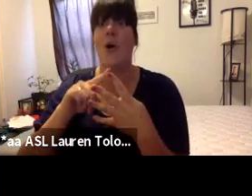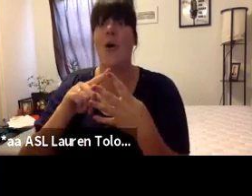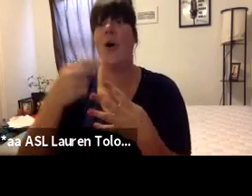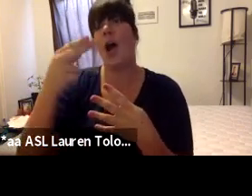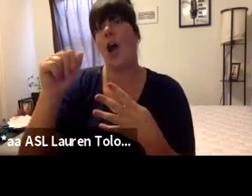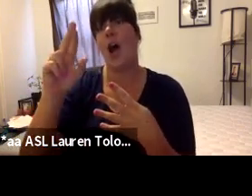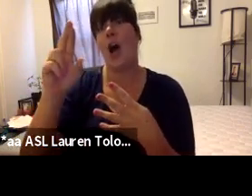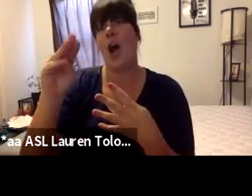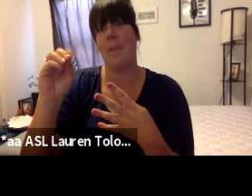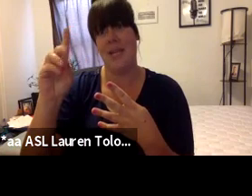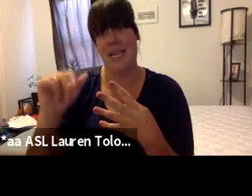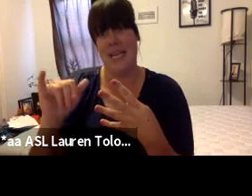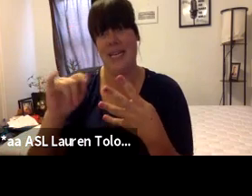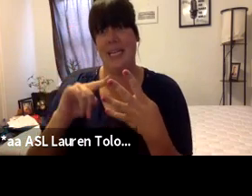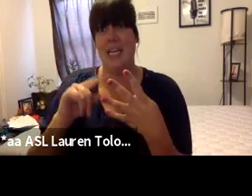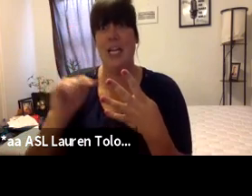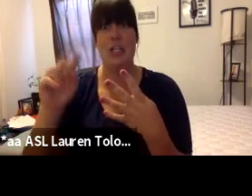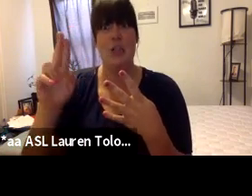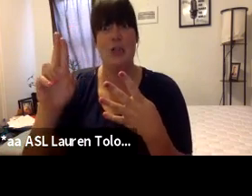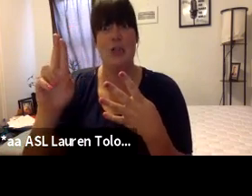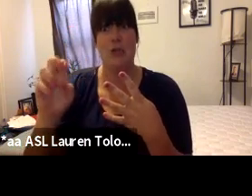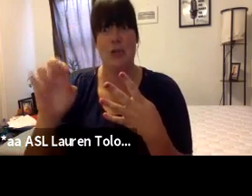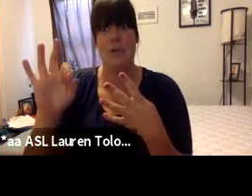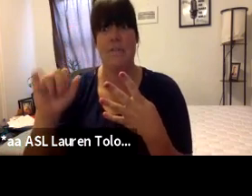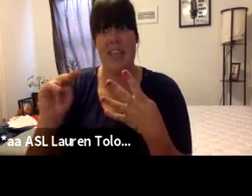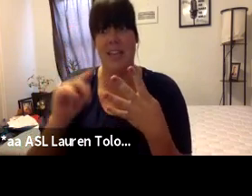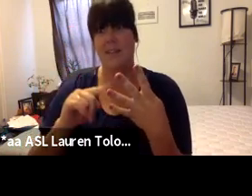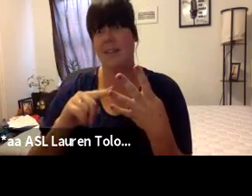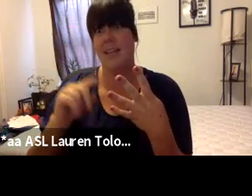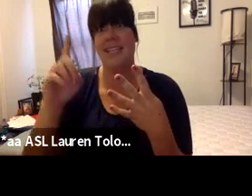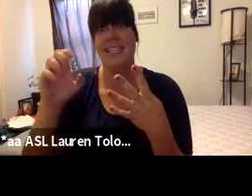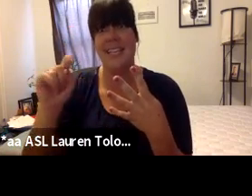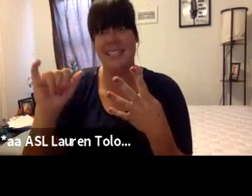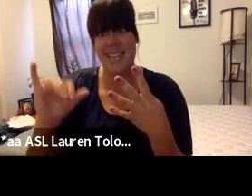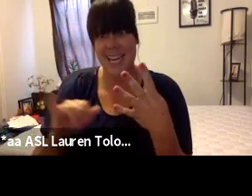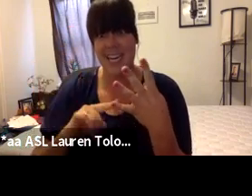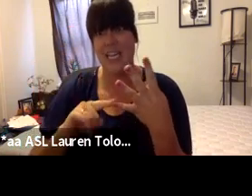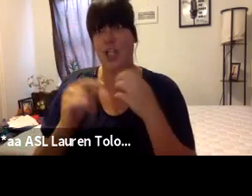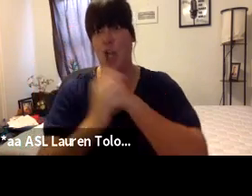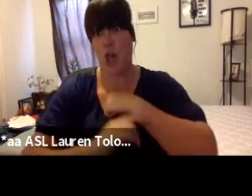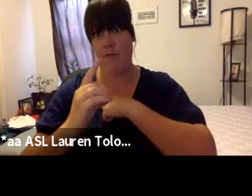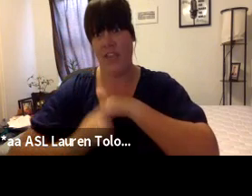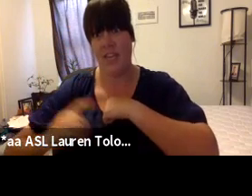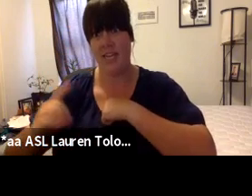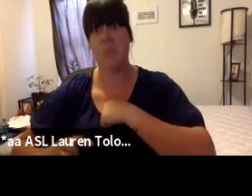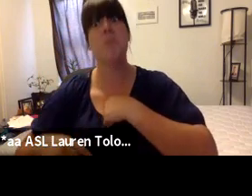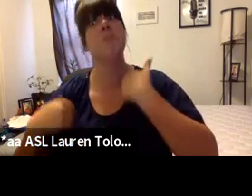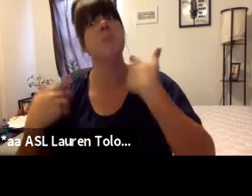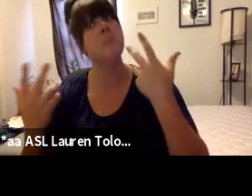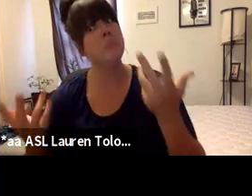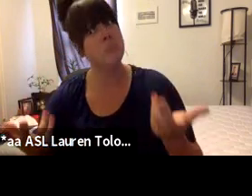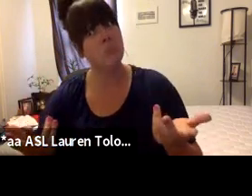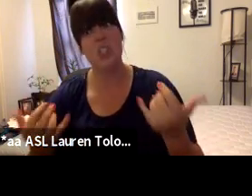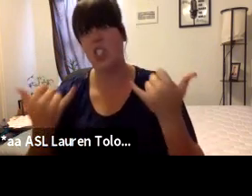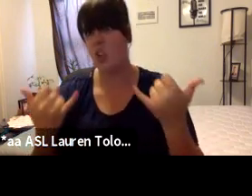Dolphin. Next, we decided that in addition to our mascot, now with a name, that our chant should